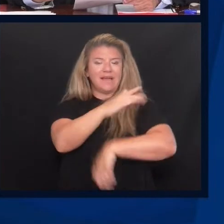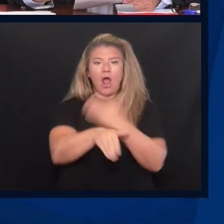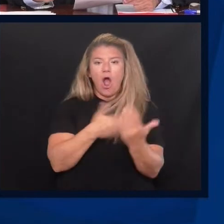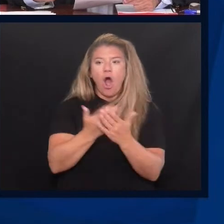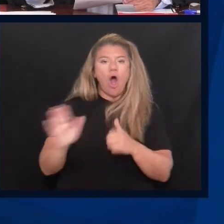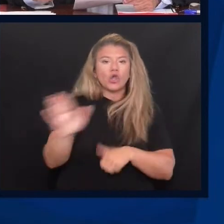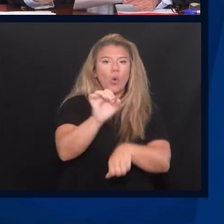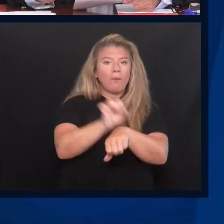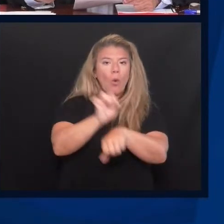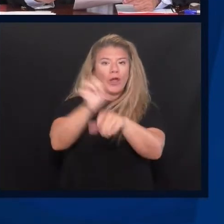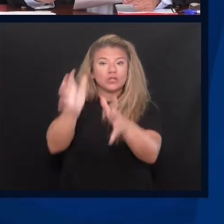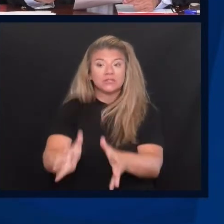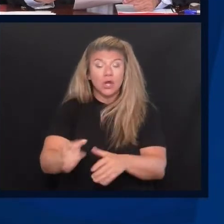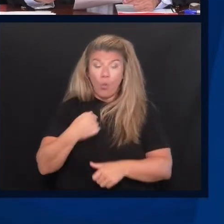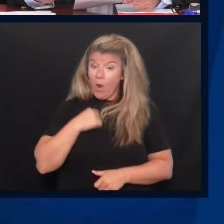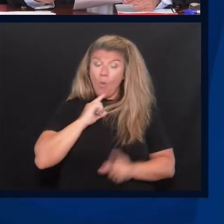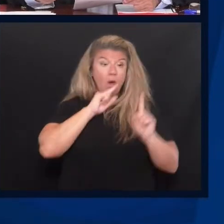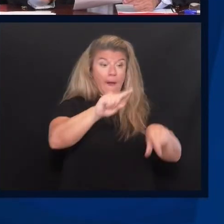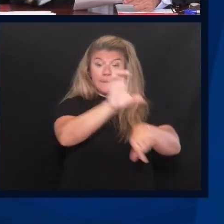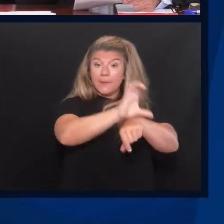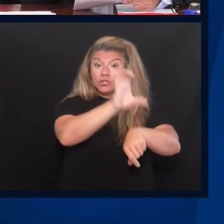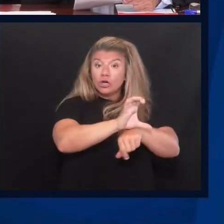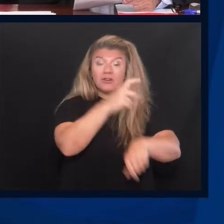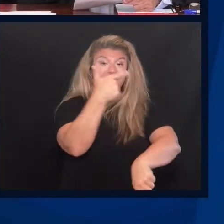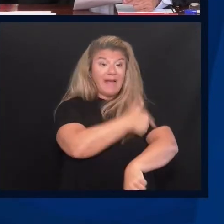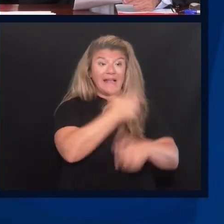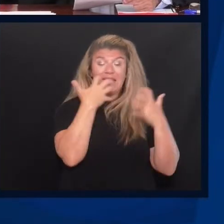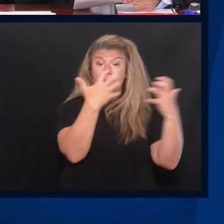come to your churches and vaccinate your congregations.